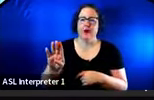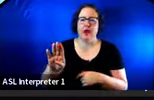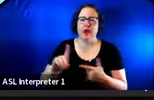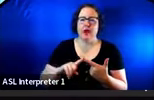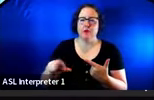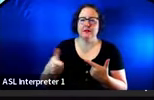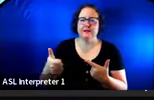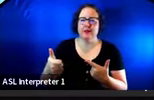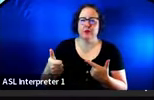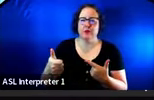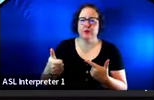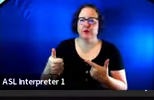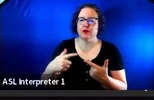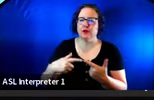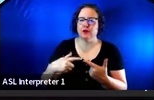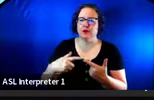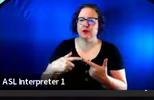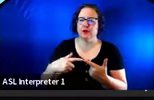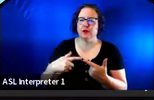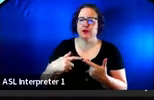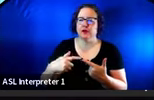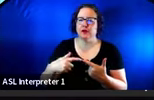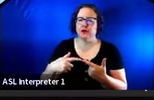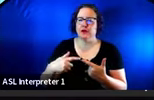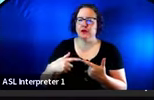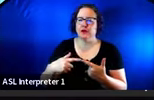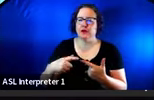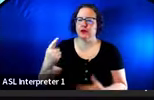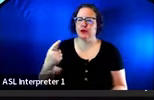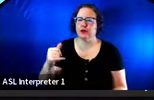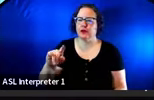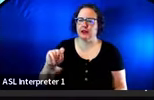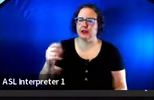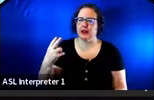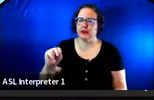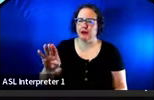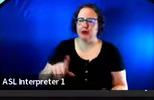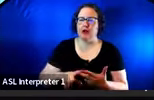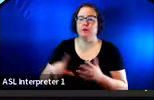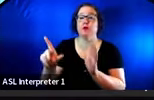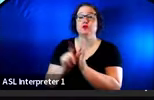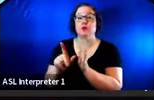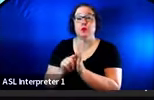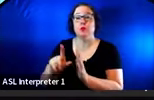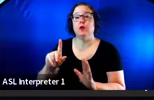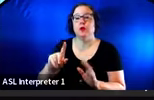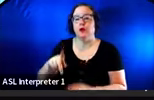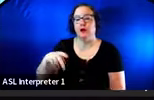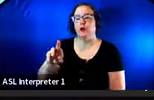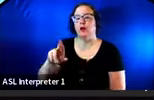head? There's another. There's GitHub, but I mean, there's Thingiverse. There's also Printable. Is that what you mean? Yeah. So